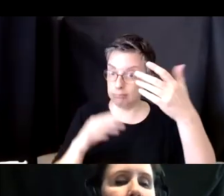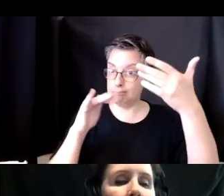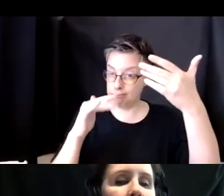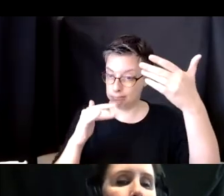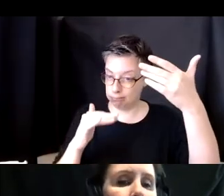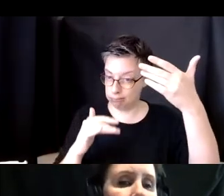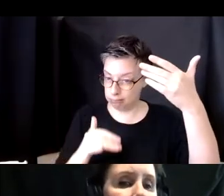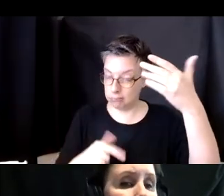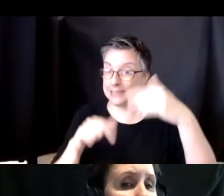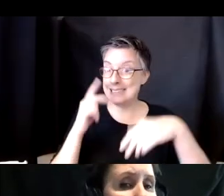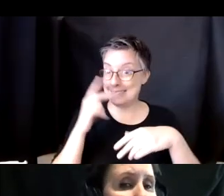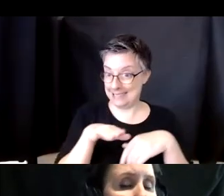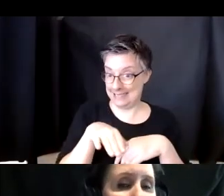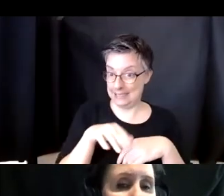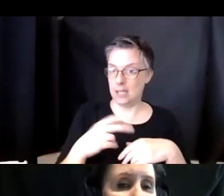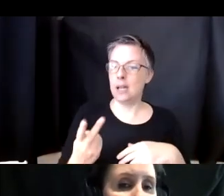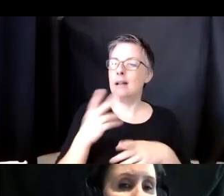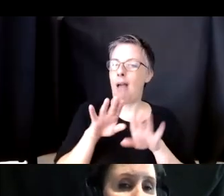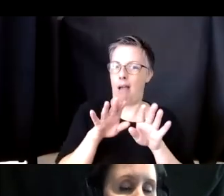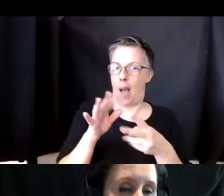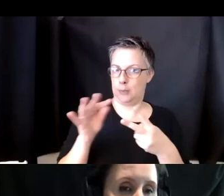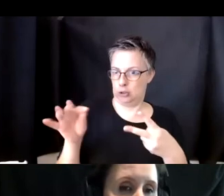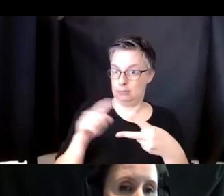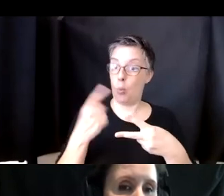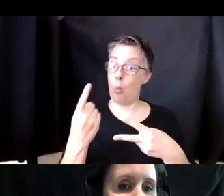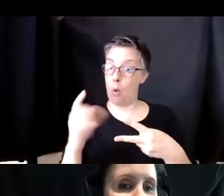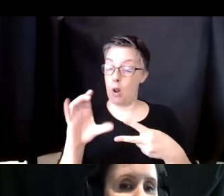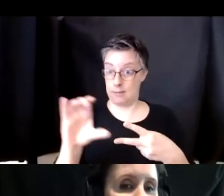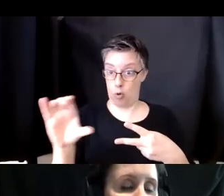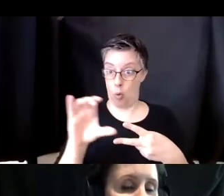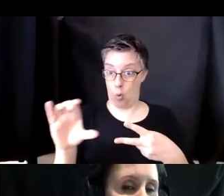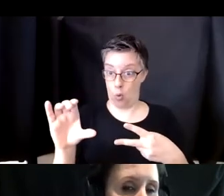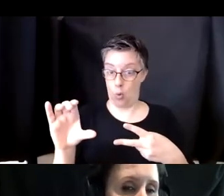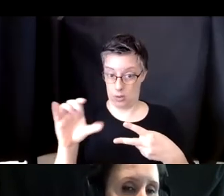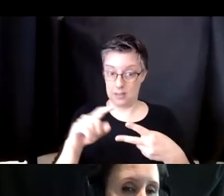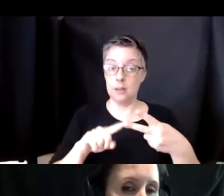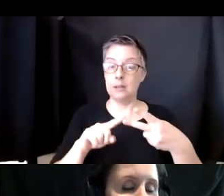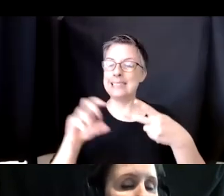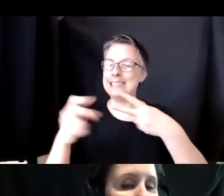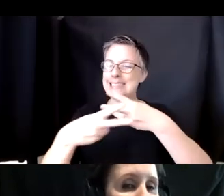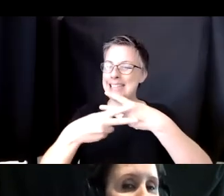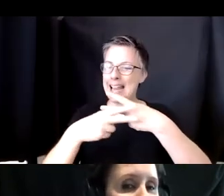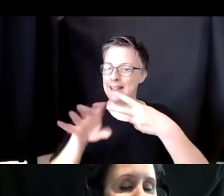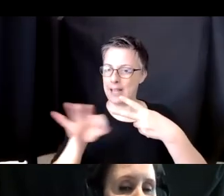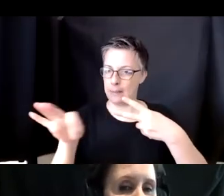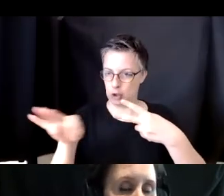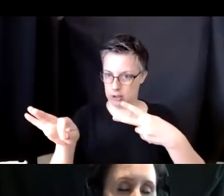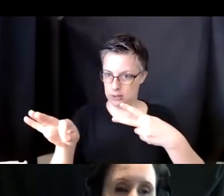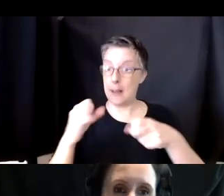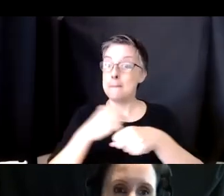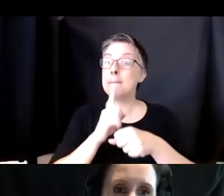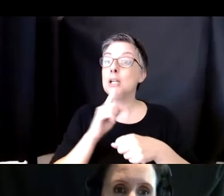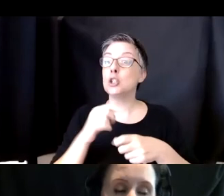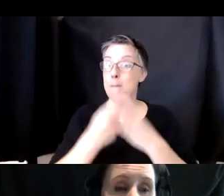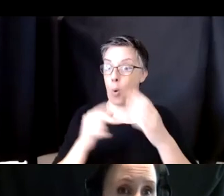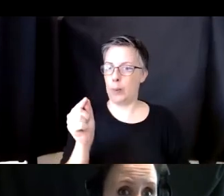bottom, you'll see these two options. One is for closed captioning and the other is for saved caption. Make sure that both of these are